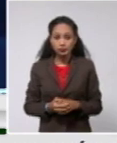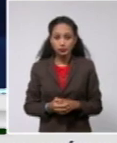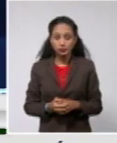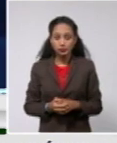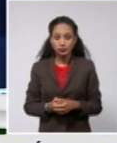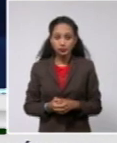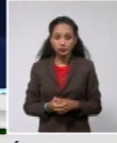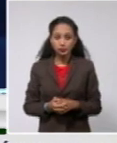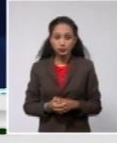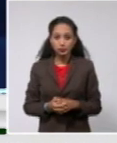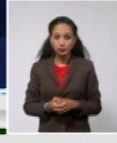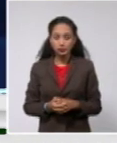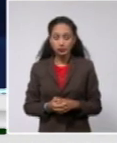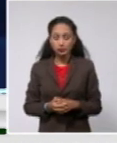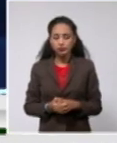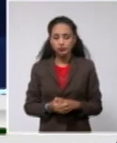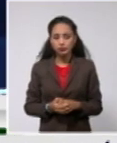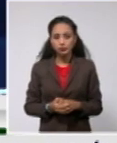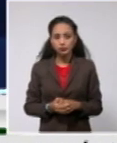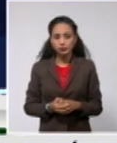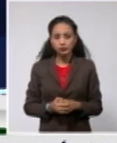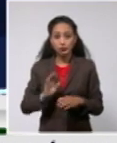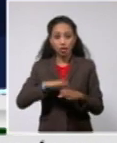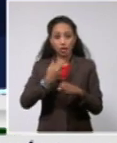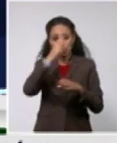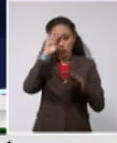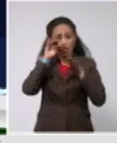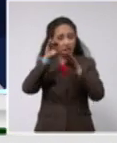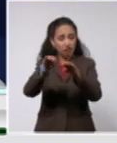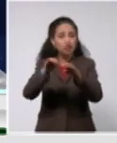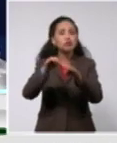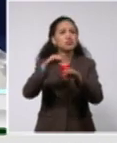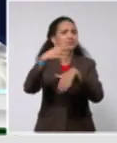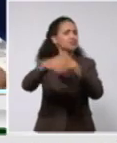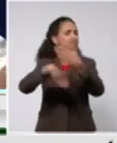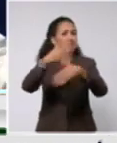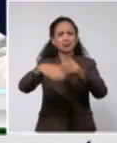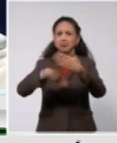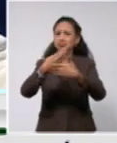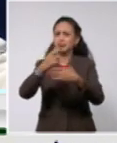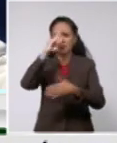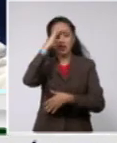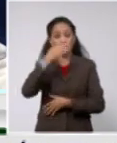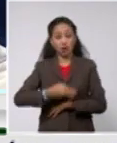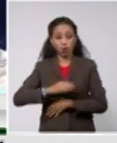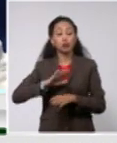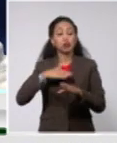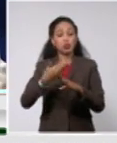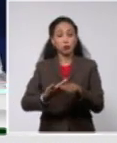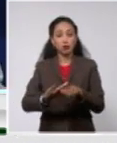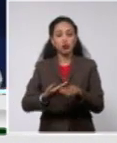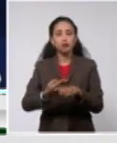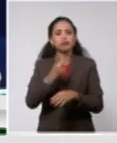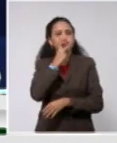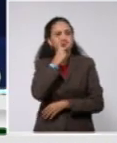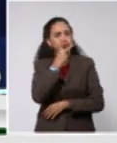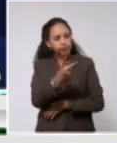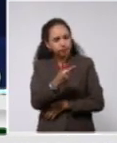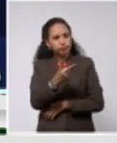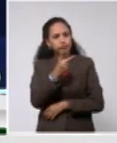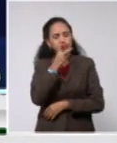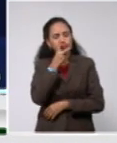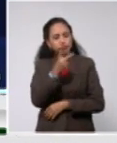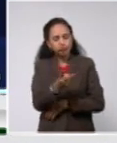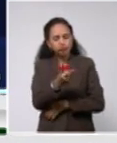into cardiorespiratory arrest. Despite efforts to revive her, the patient sadly died.